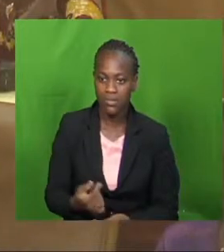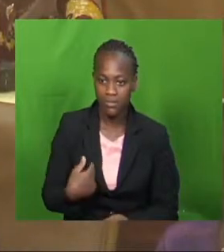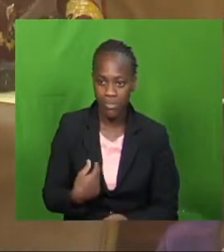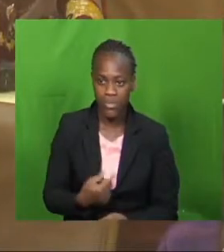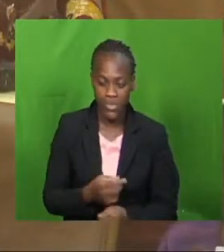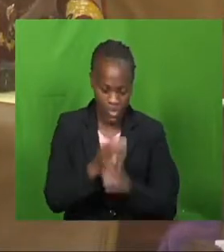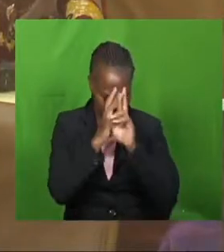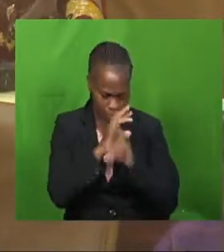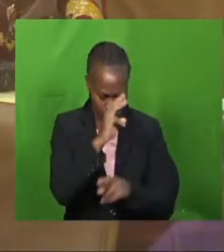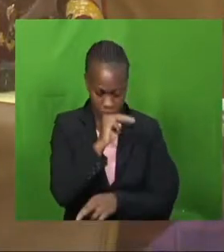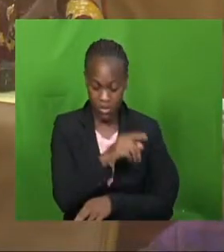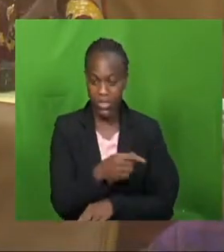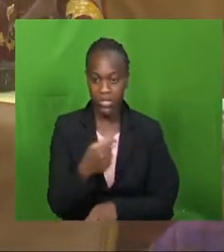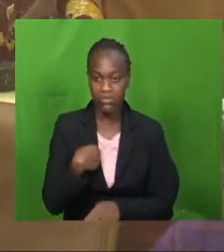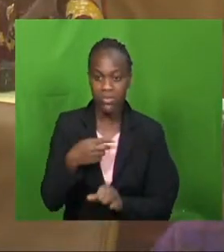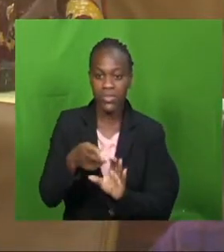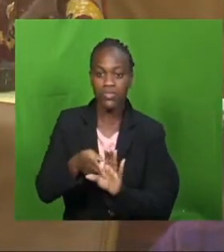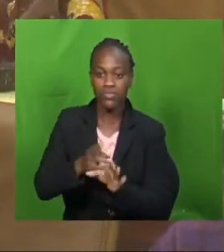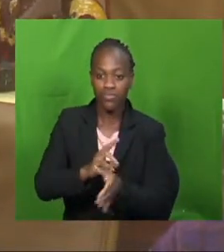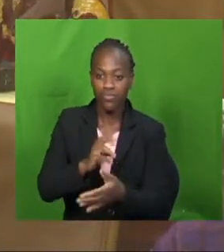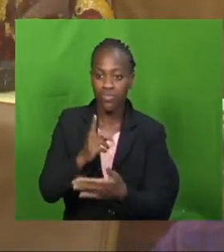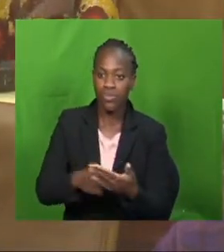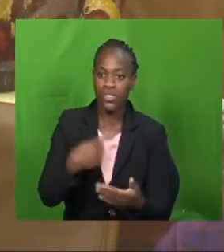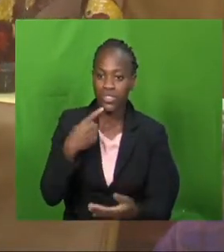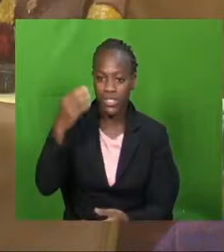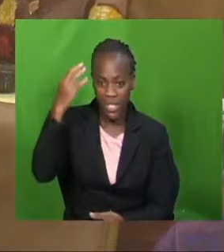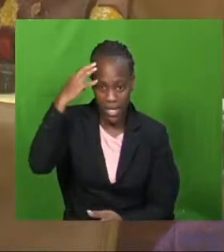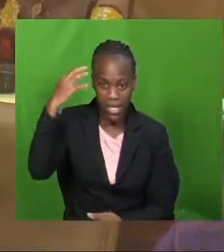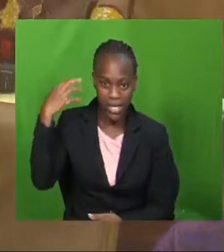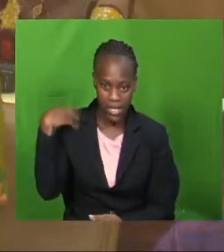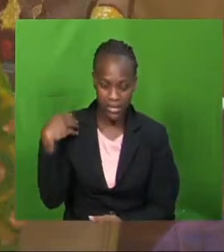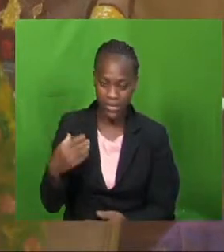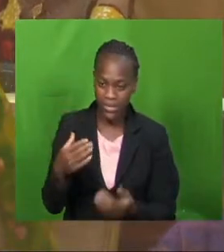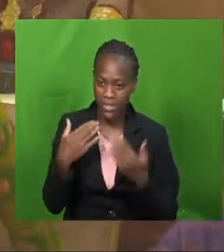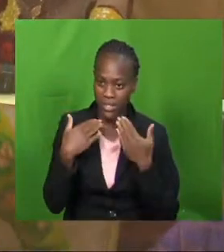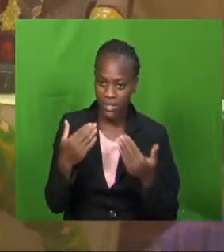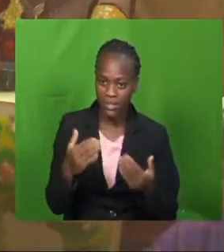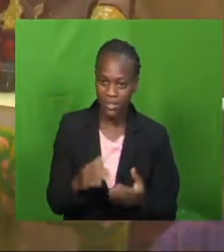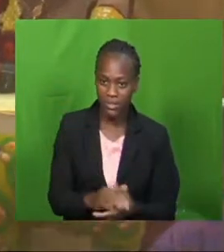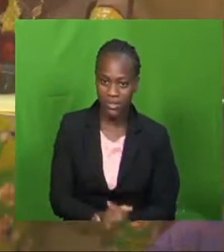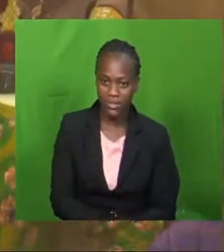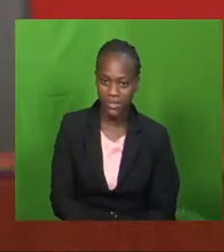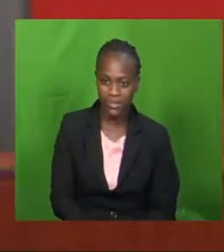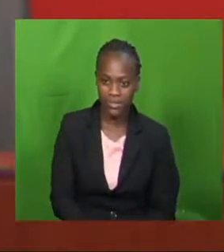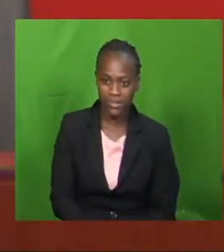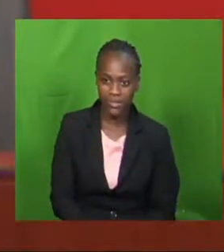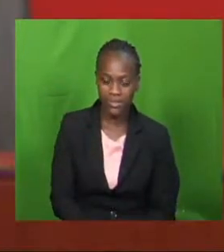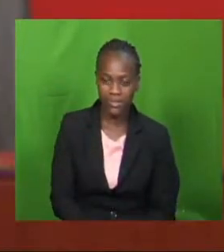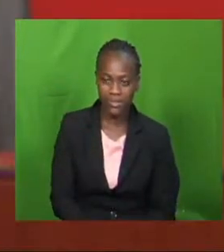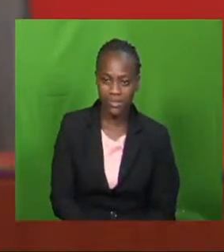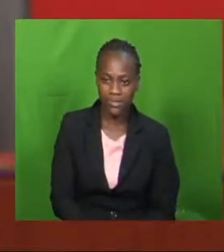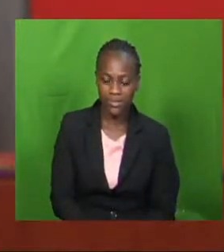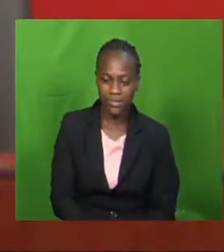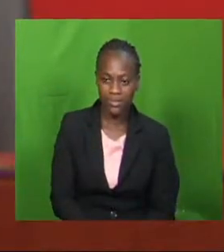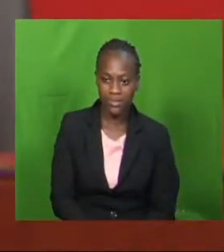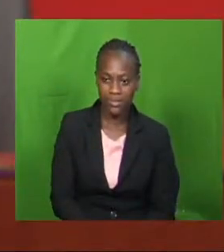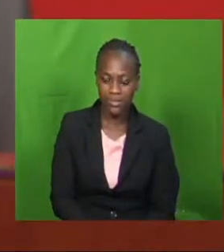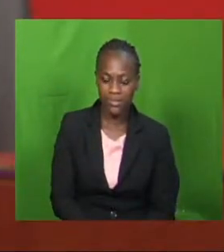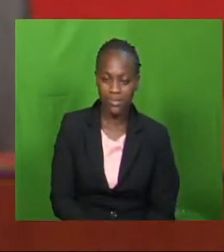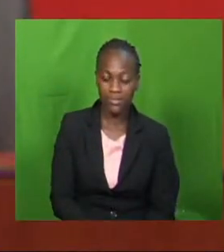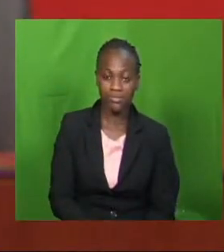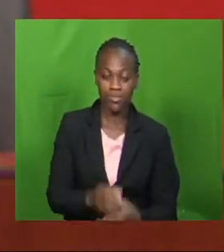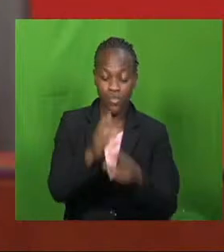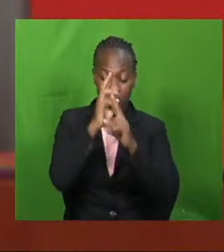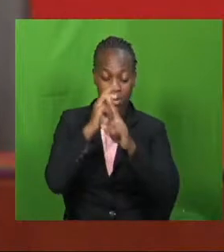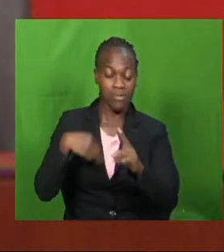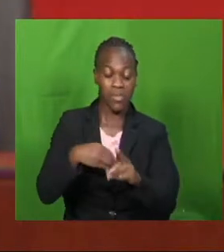have for him, I withdraw the word headmaster. Let's move on. Thank you. Thank you very much. Honorable member, let's hear